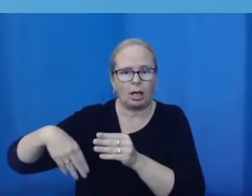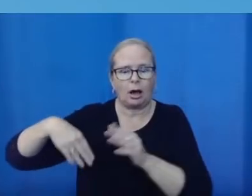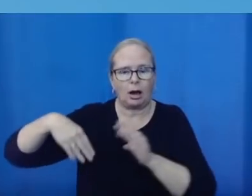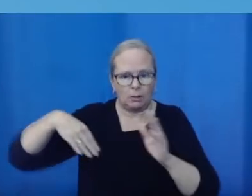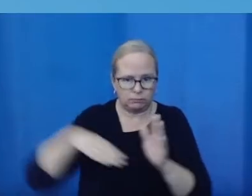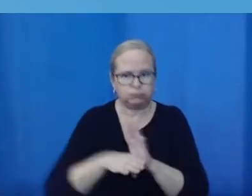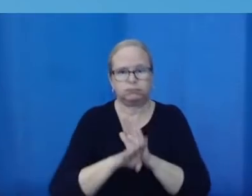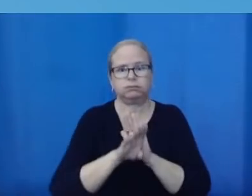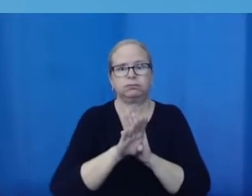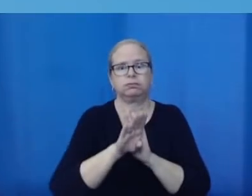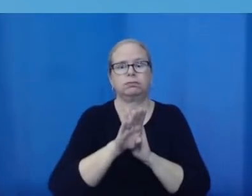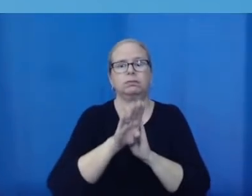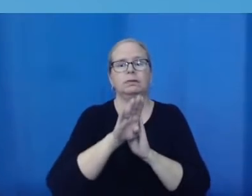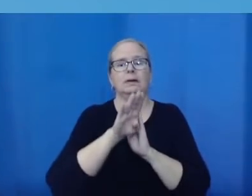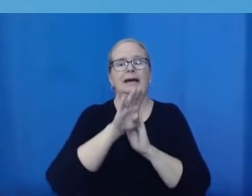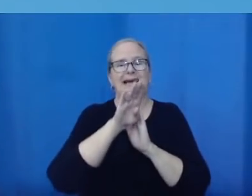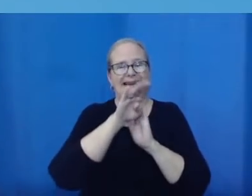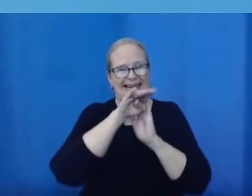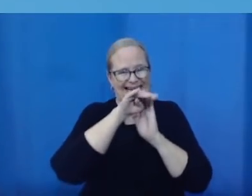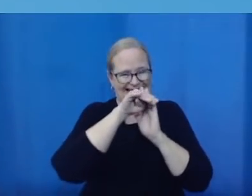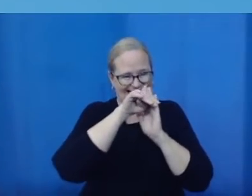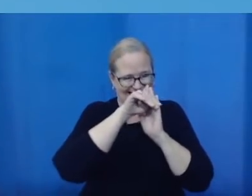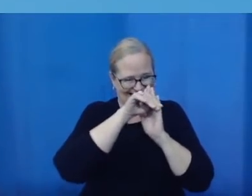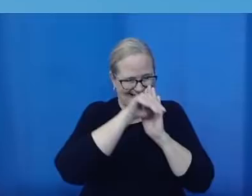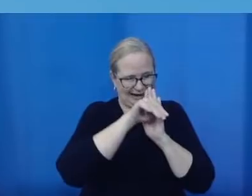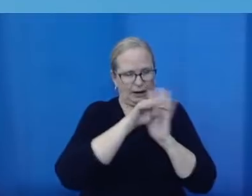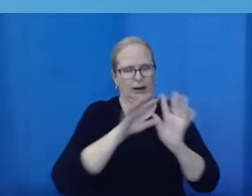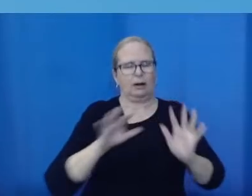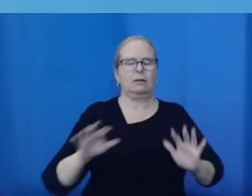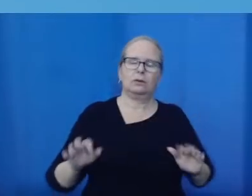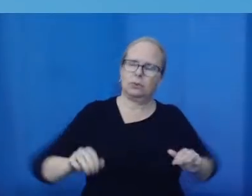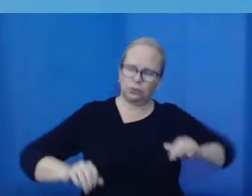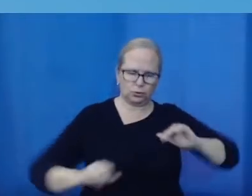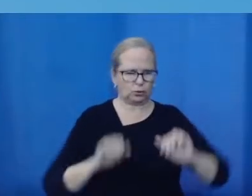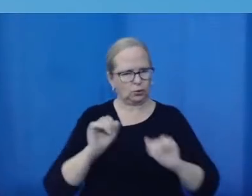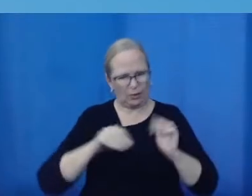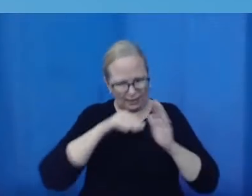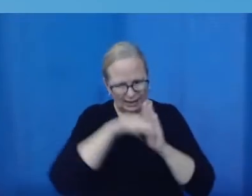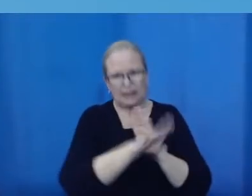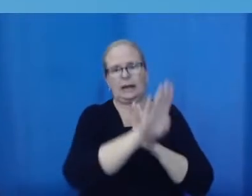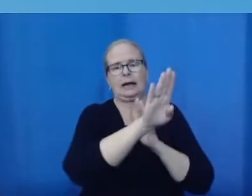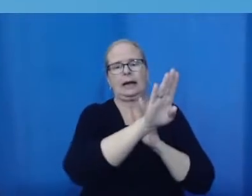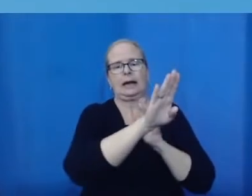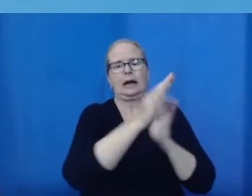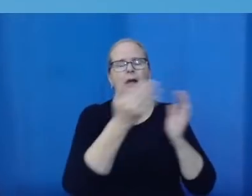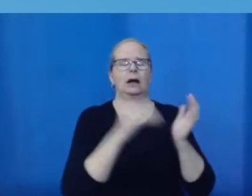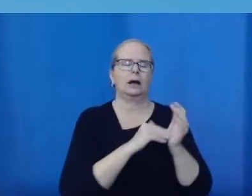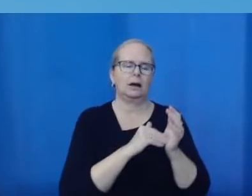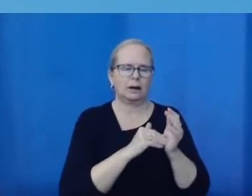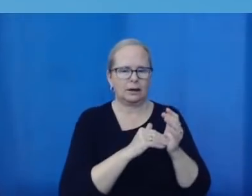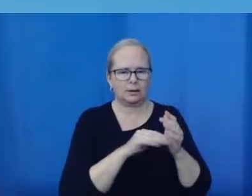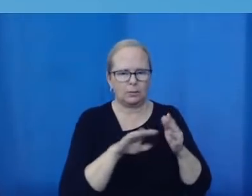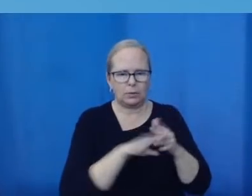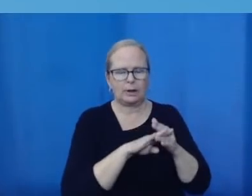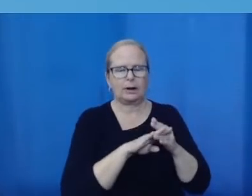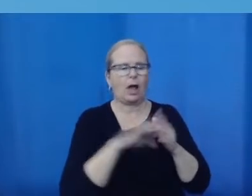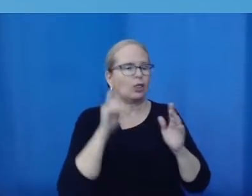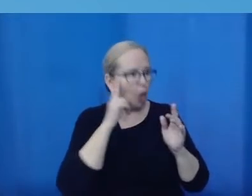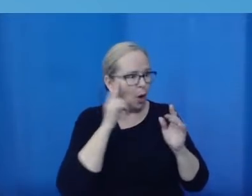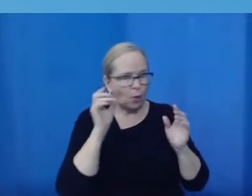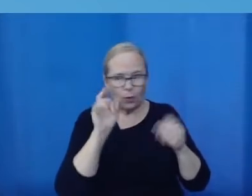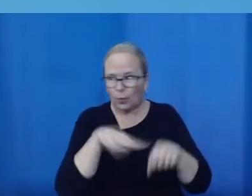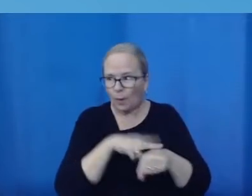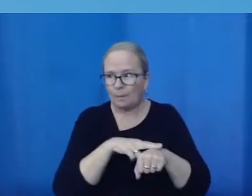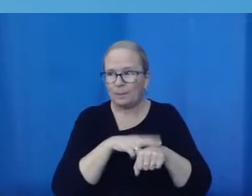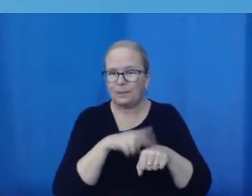this thing kind of in the back of our head saying, well, maybe it's not over yet, or maybe it's going to get worse. And so we've not really been able to have full